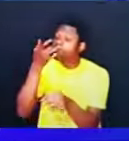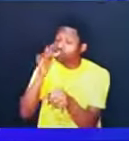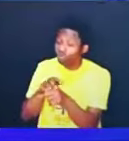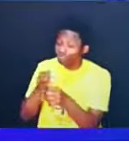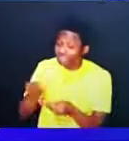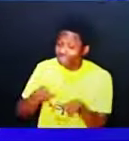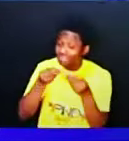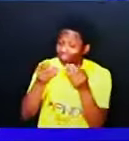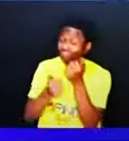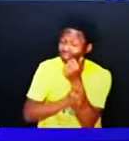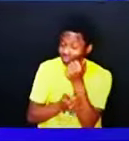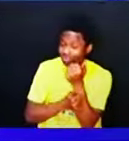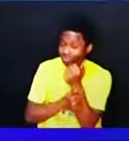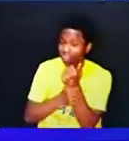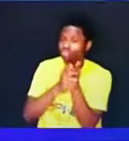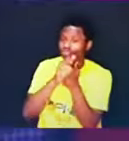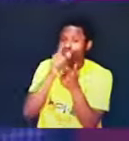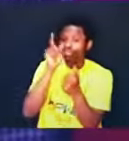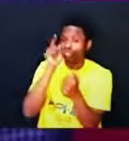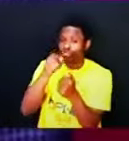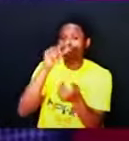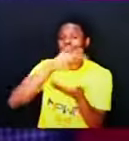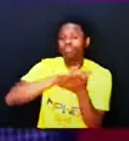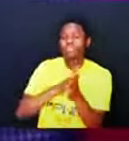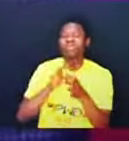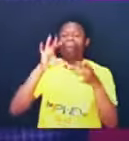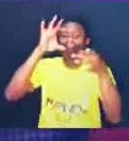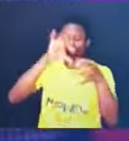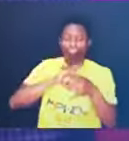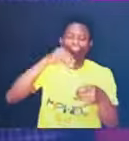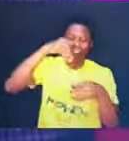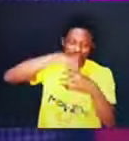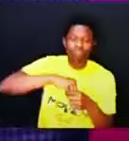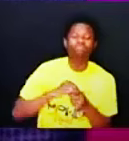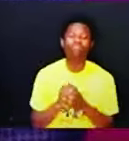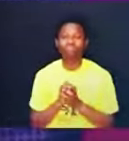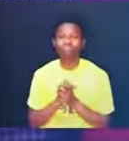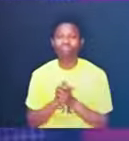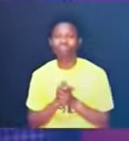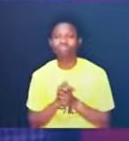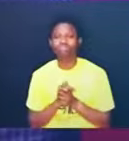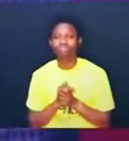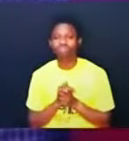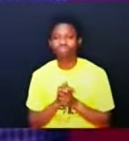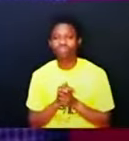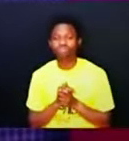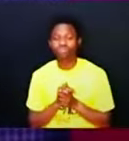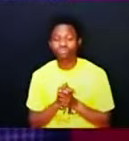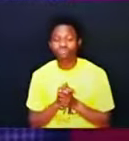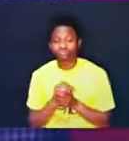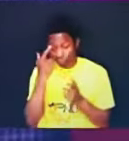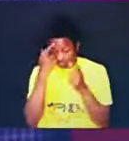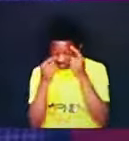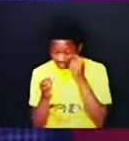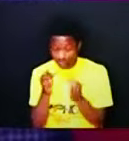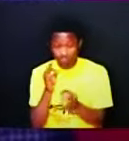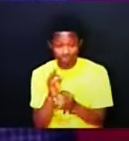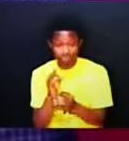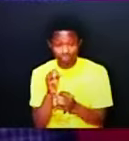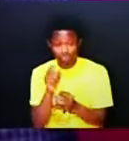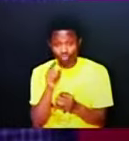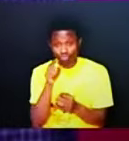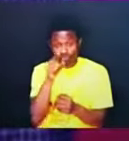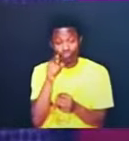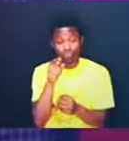descendants, children of Abraham. Chironi say, na se muye Christo dia, enye muye Abraham asefo,